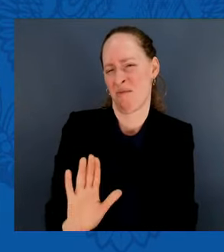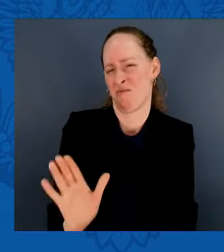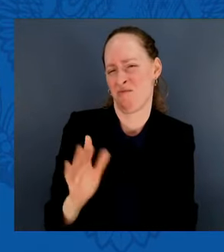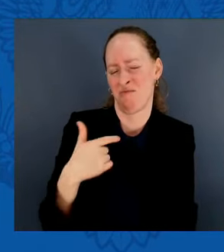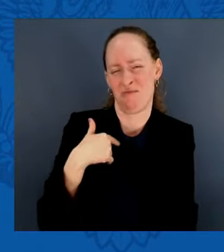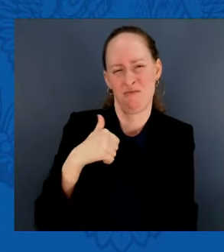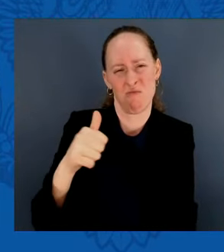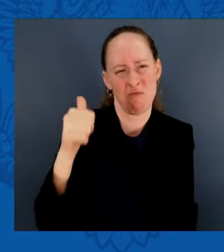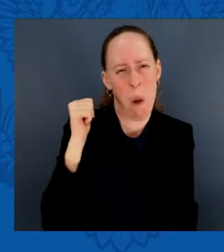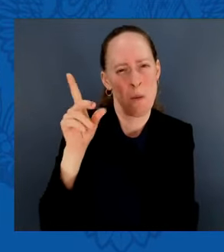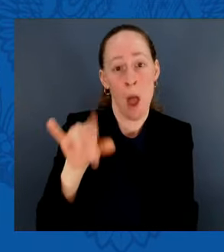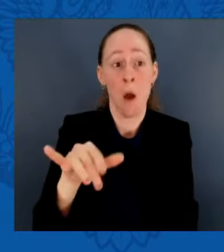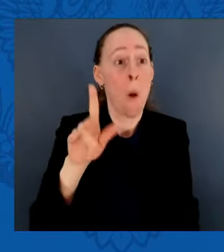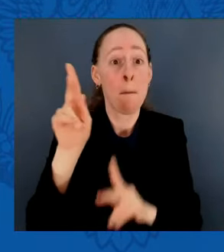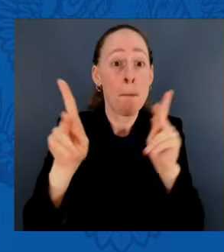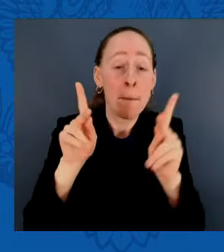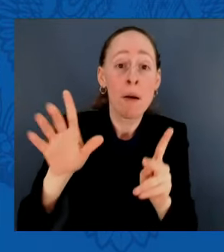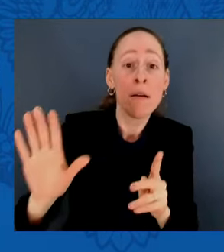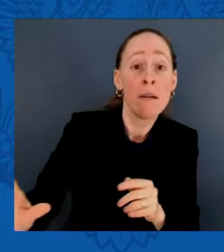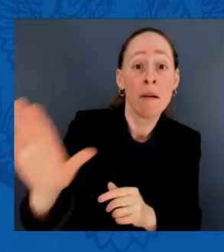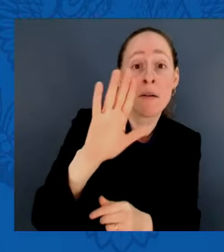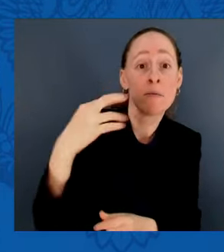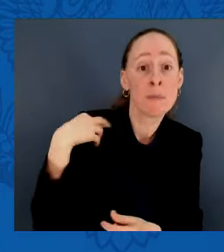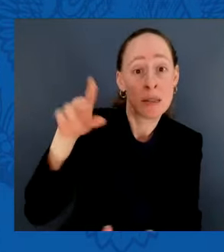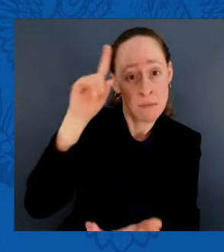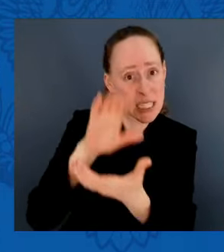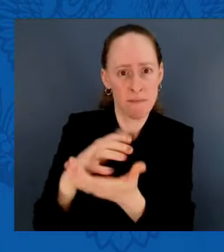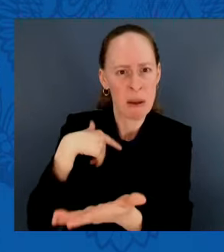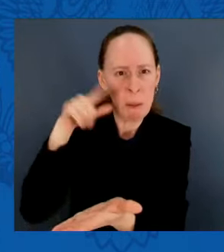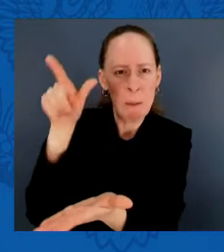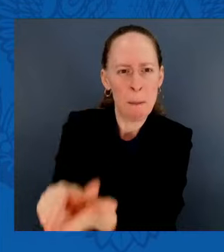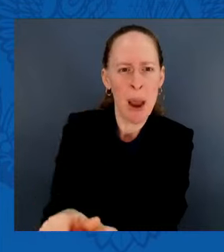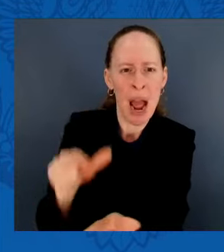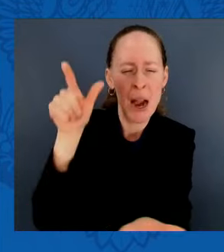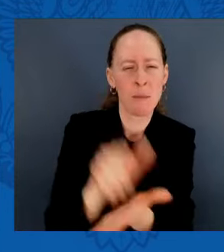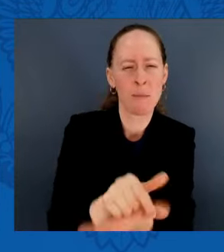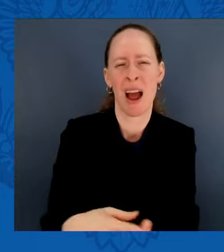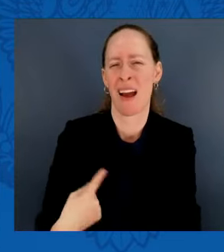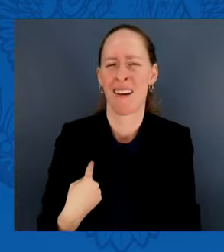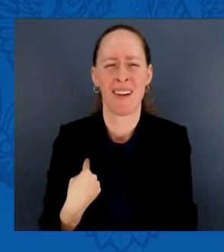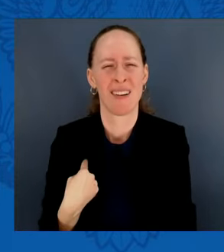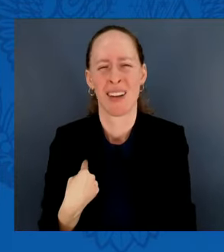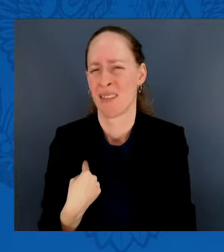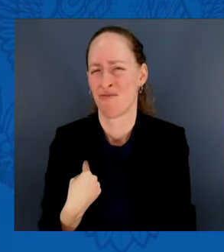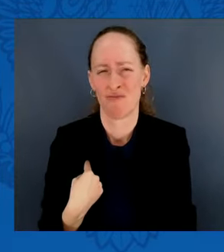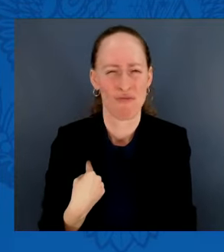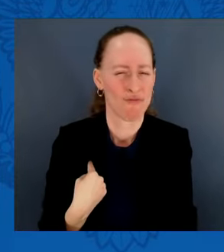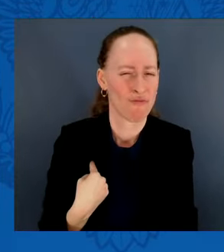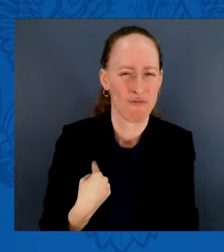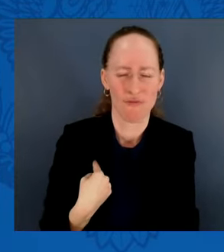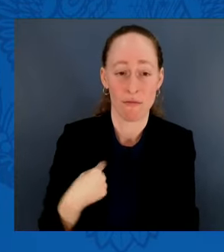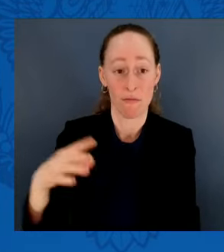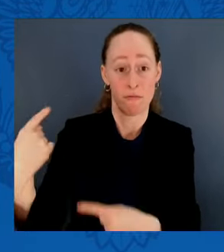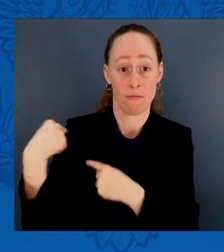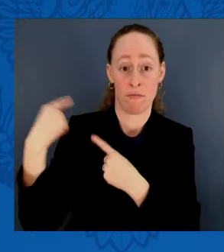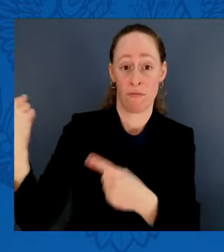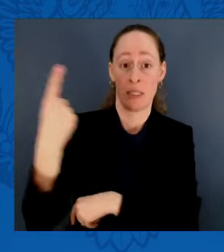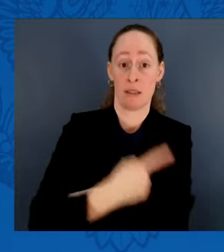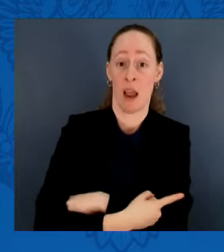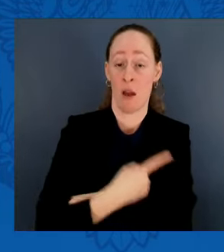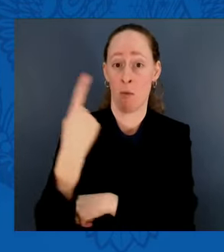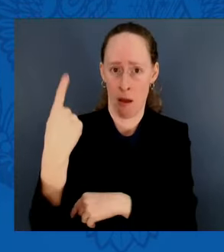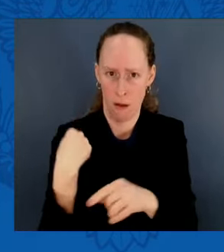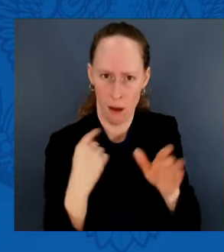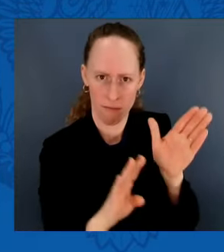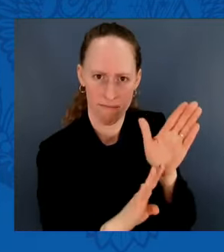comprehensive bill to fix our immigration system. Take a look at it, as all these and more. Secure the border. Provide a pathway to citizenship for